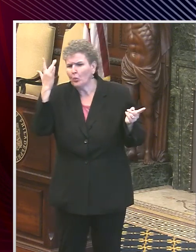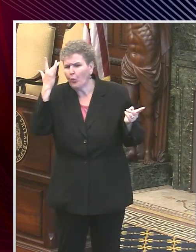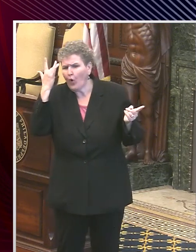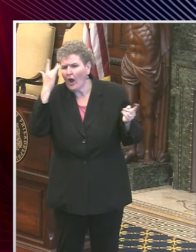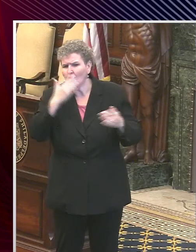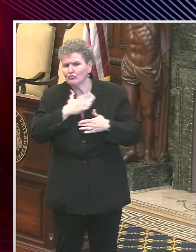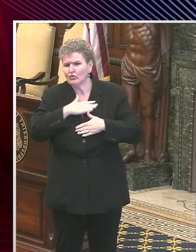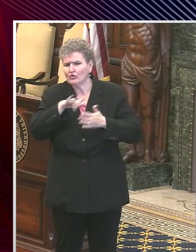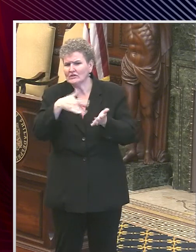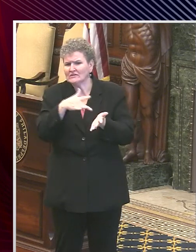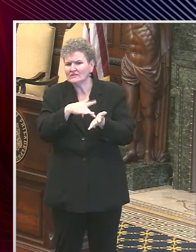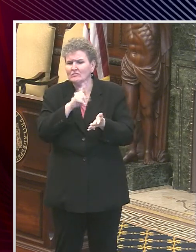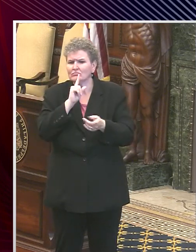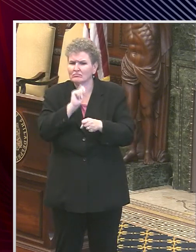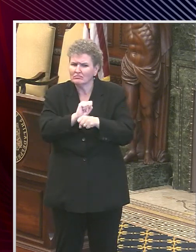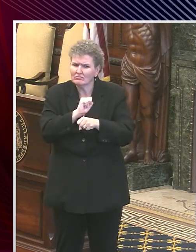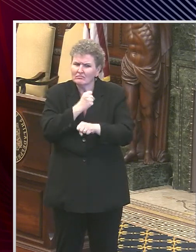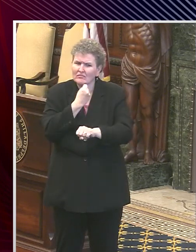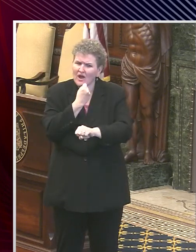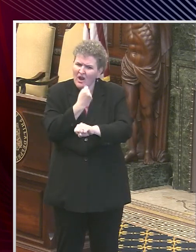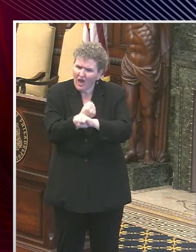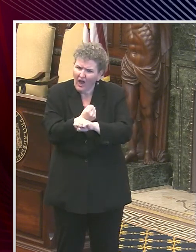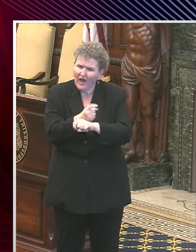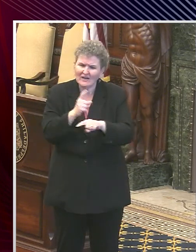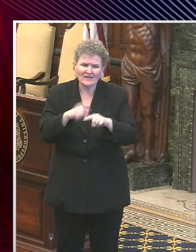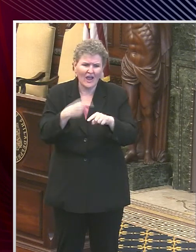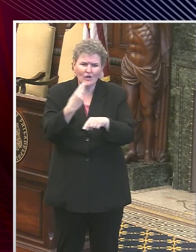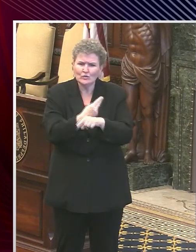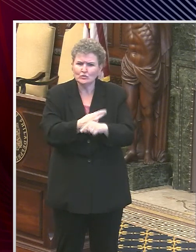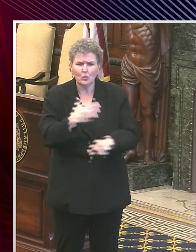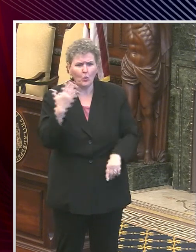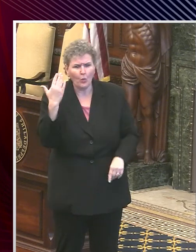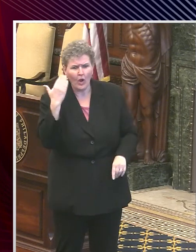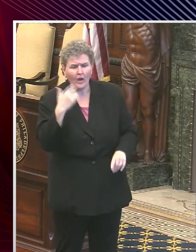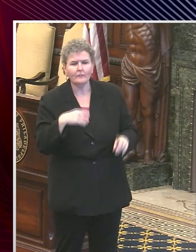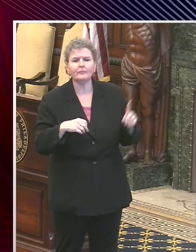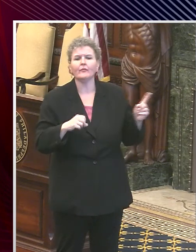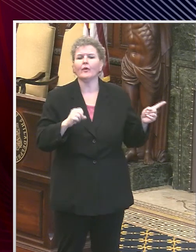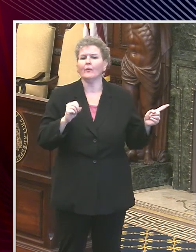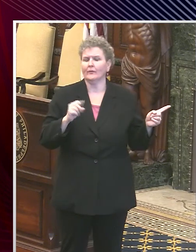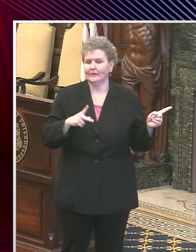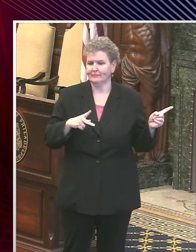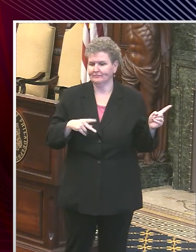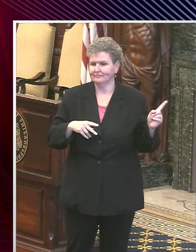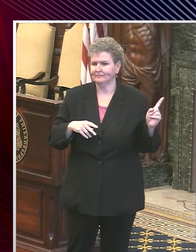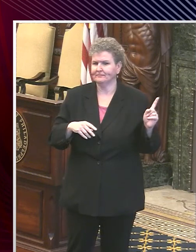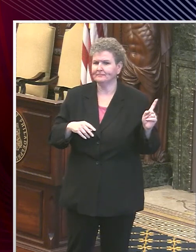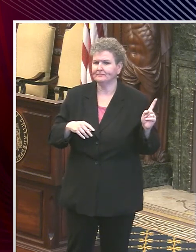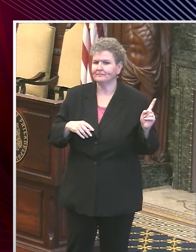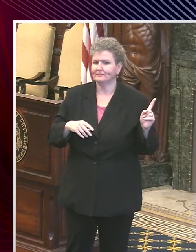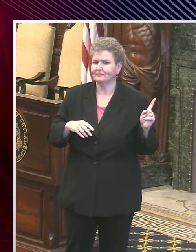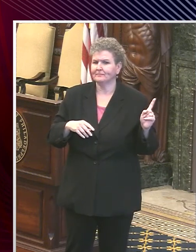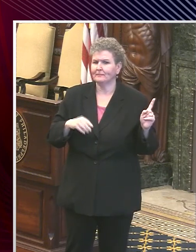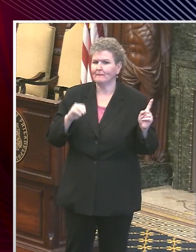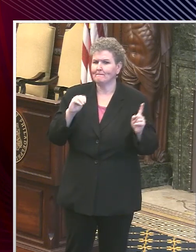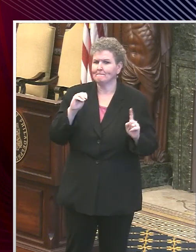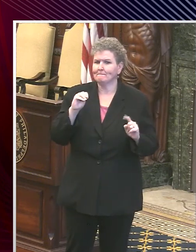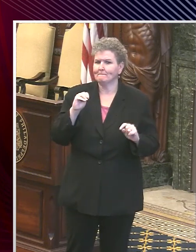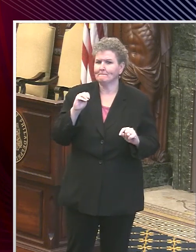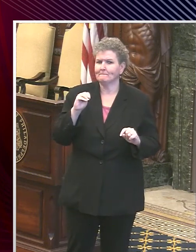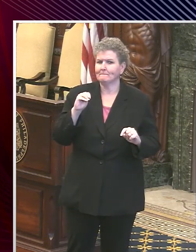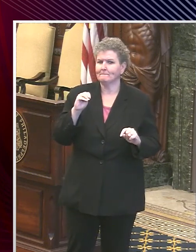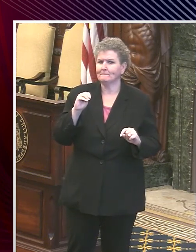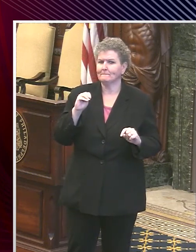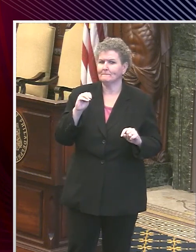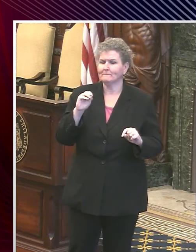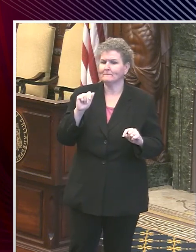being locked and not being able to be used? Kumar, do you have any idea? No, Martin, this is the first I've heard of that. So let us check on that and get back